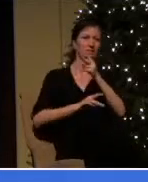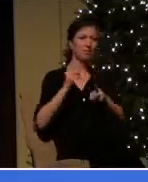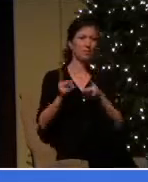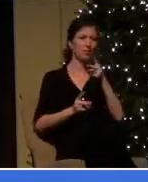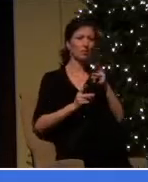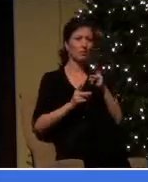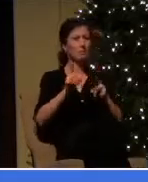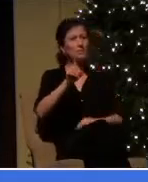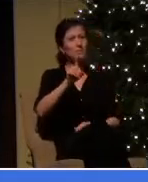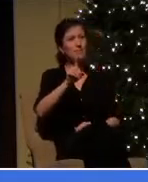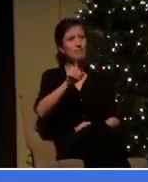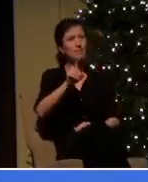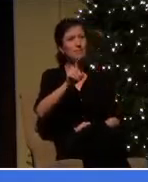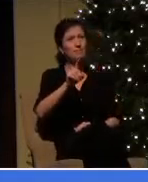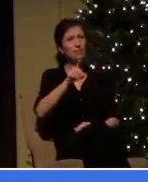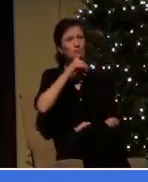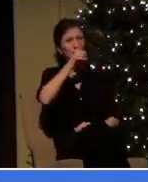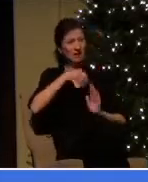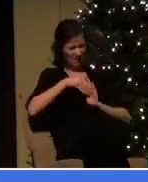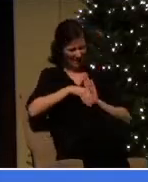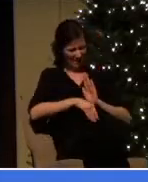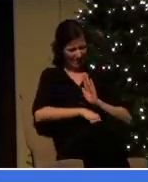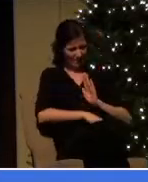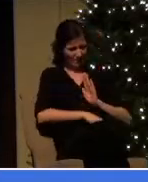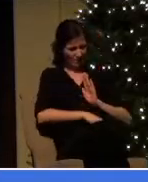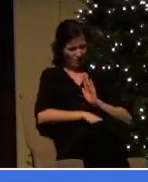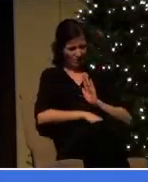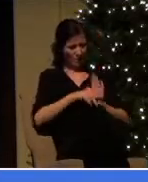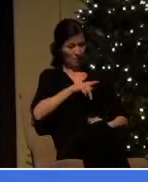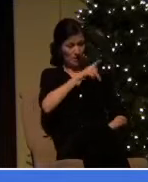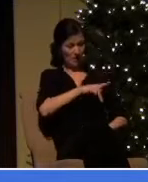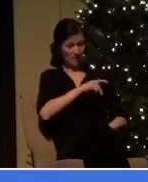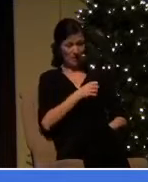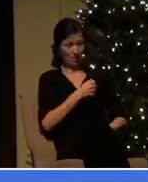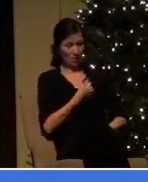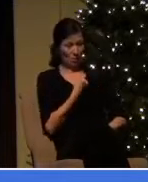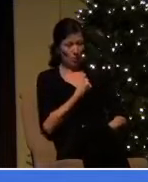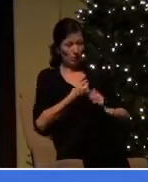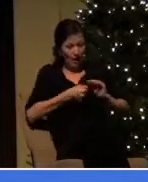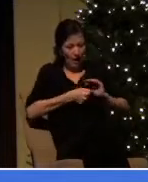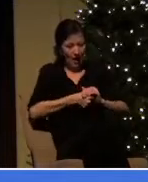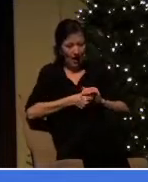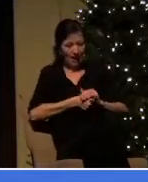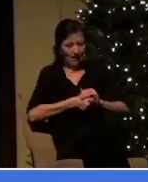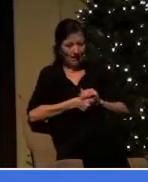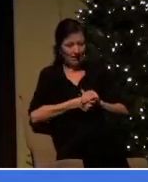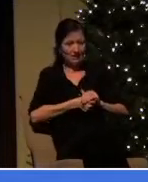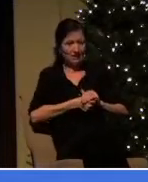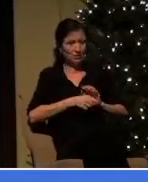underground to hide who they really are. And the result of that is an incredible